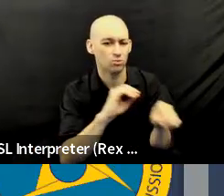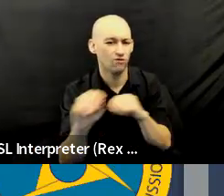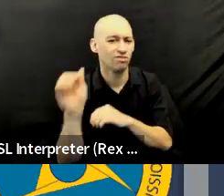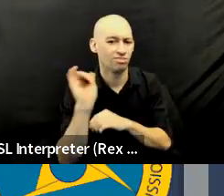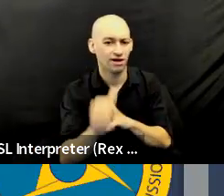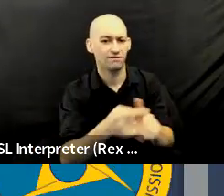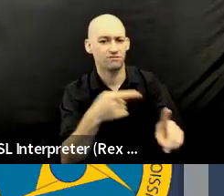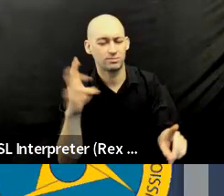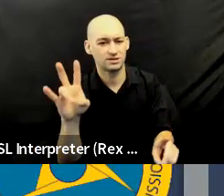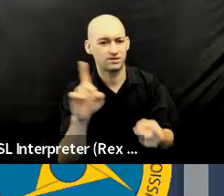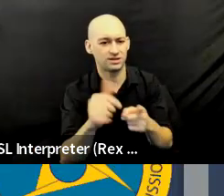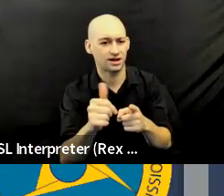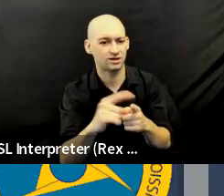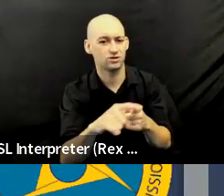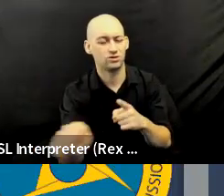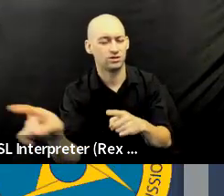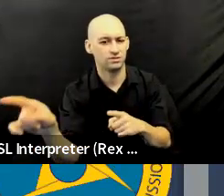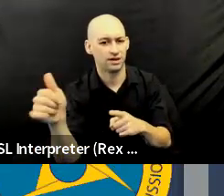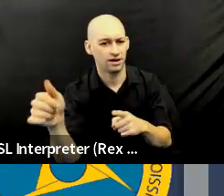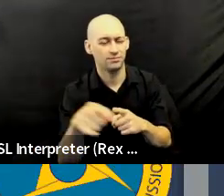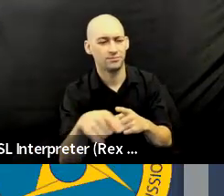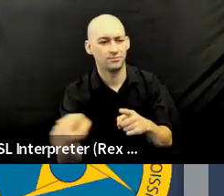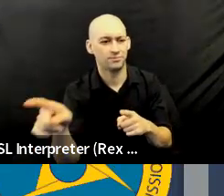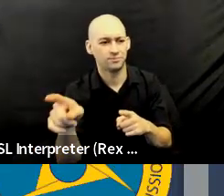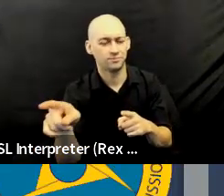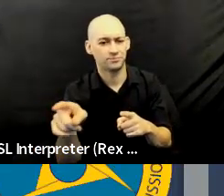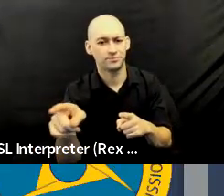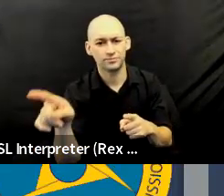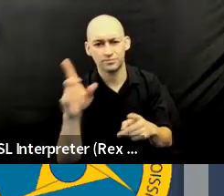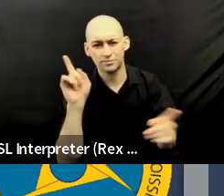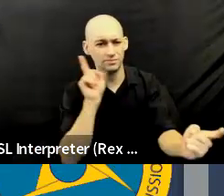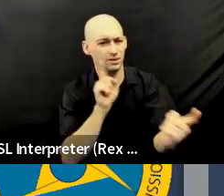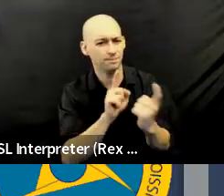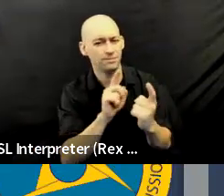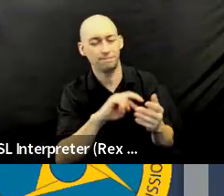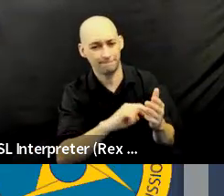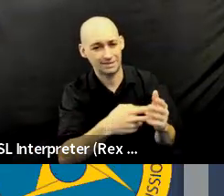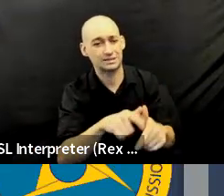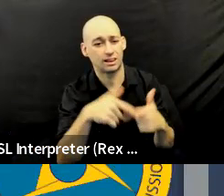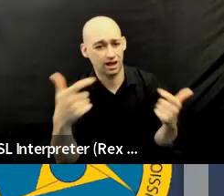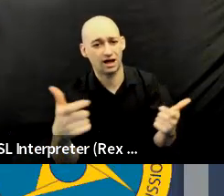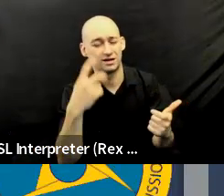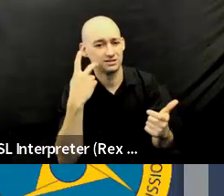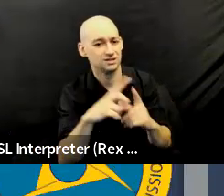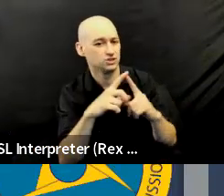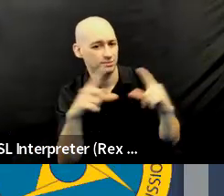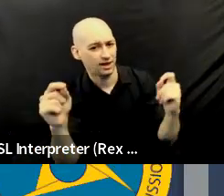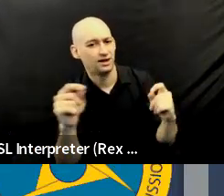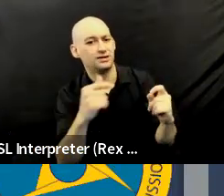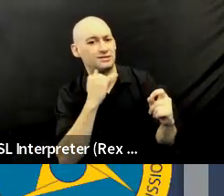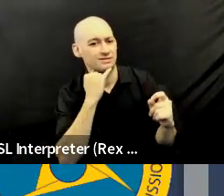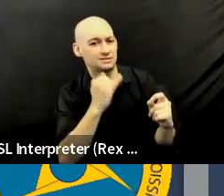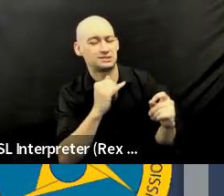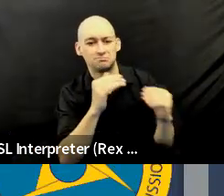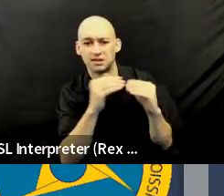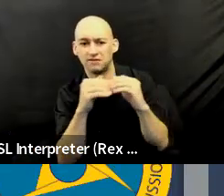the 710 and the 10, but it just meant a lot to see that Japan is, even with